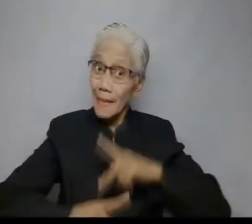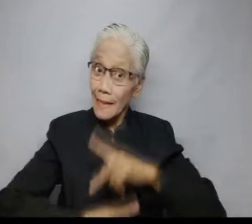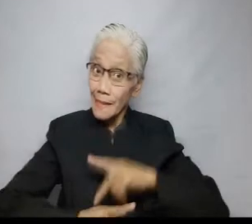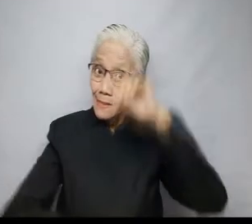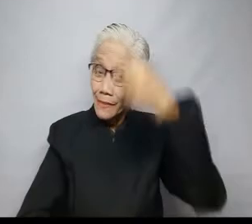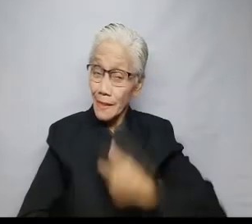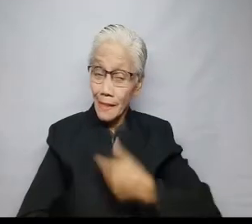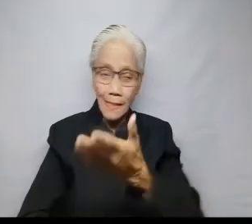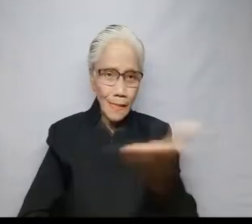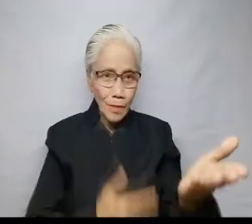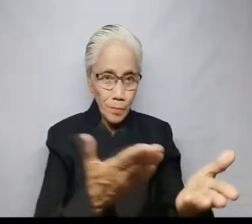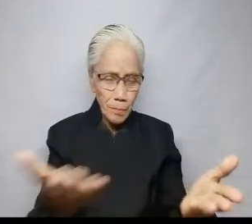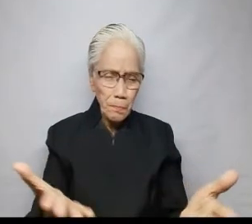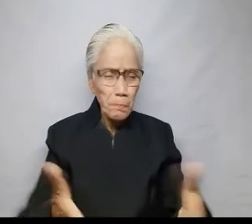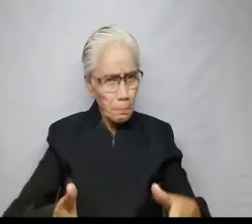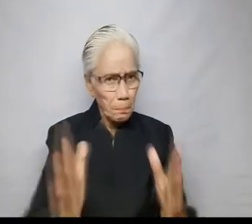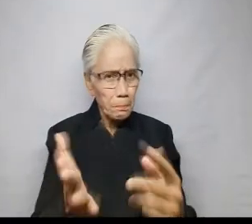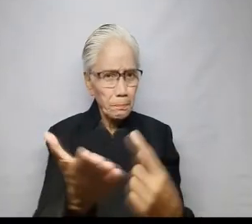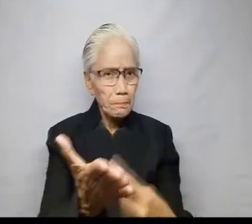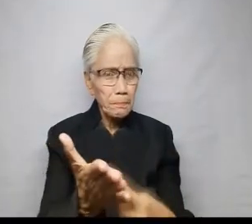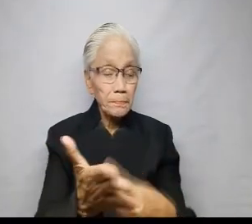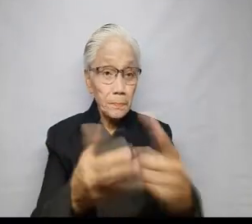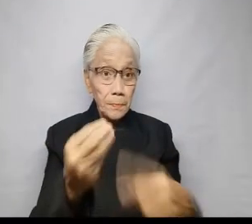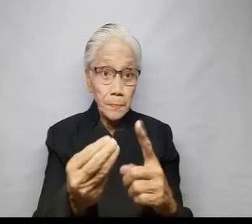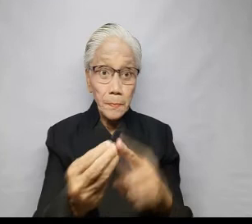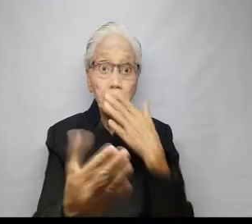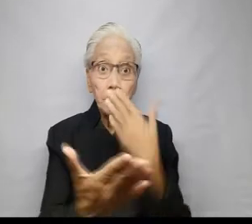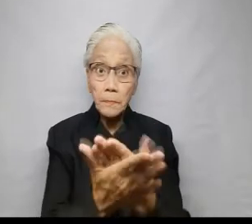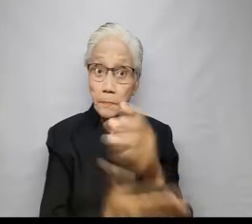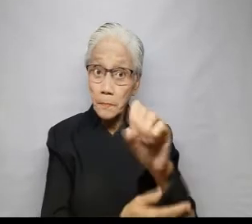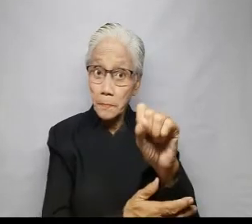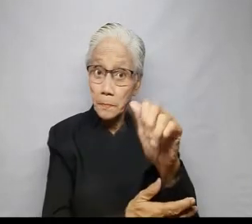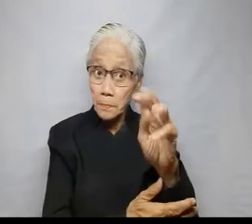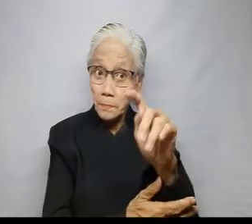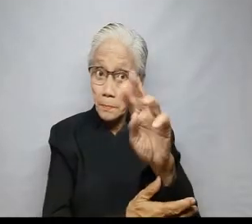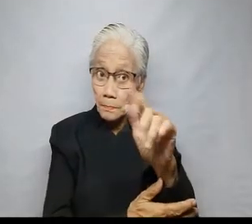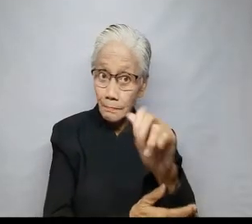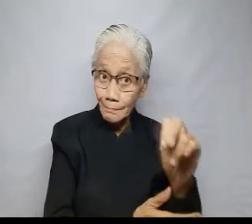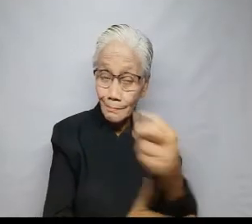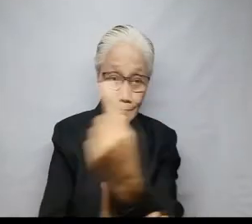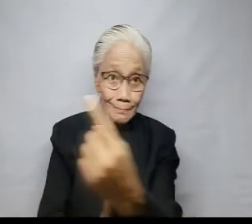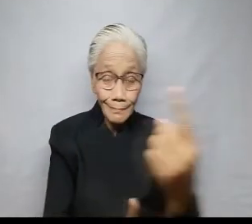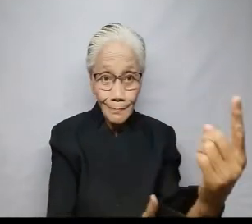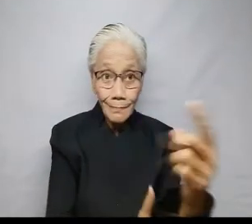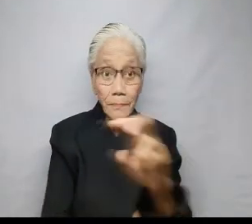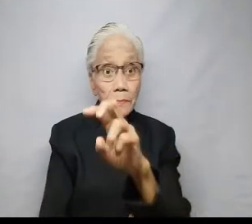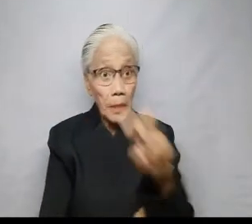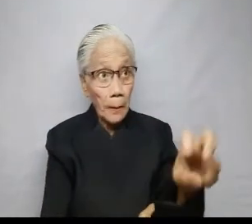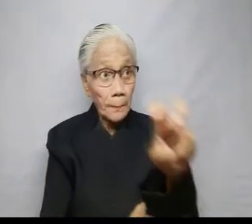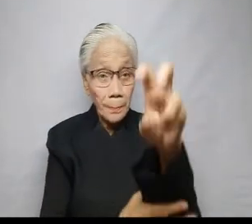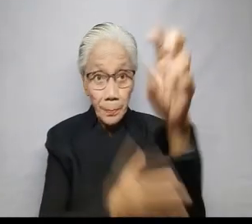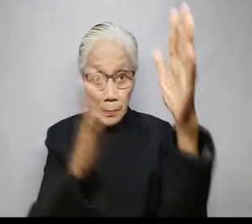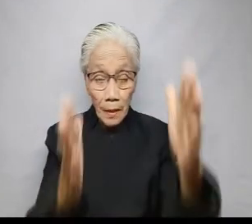Pleasant greetings to you. Let us talk about the Good Samaritan in each of us, the pilgrim on